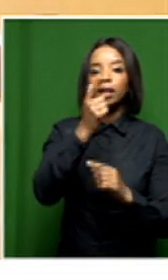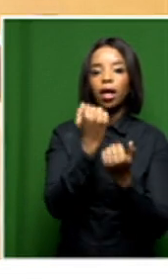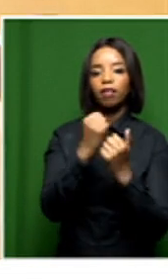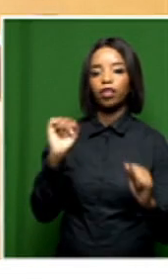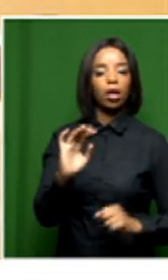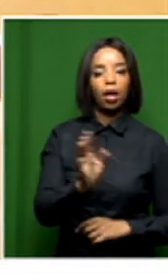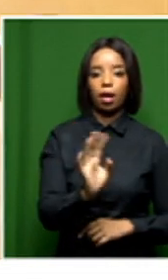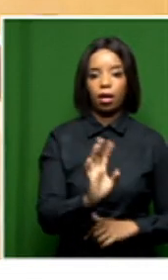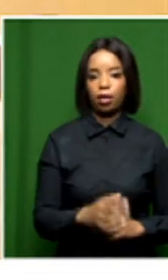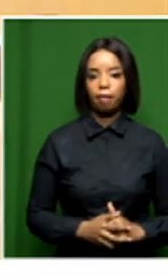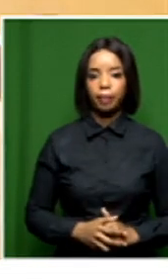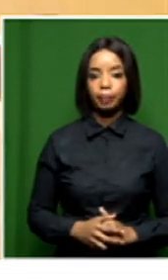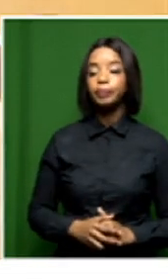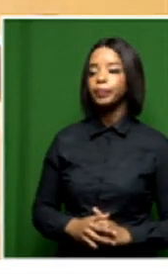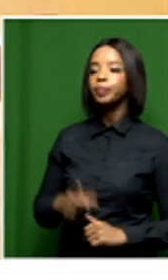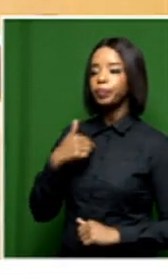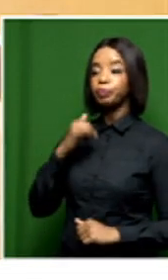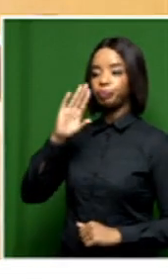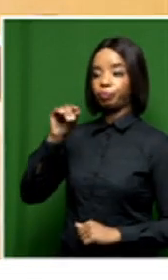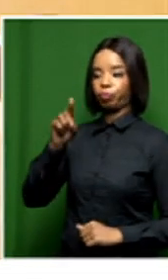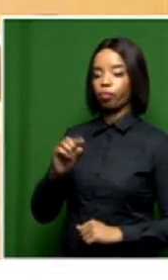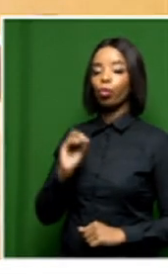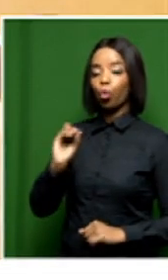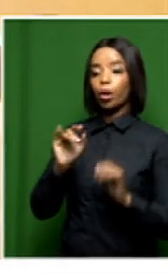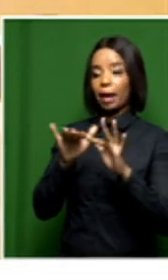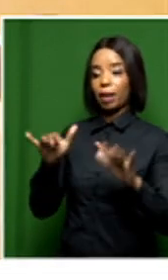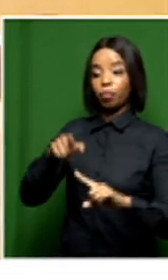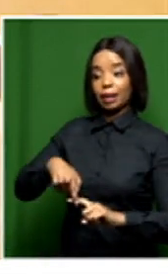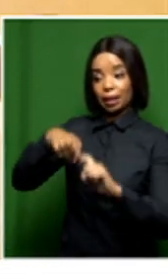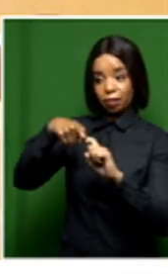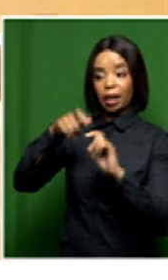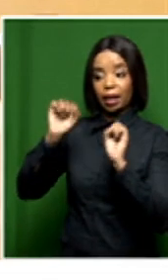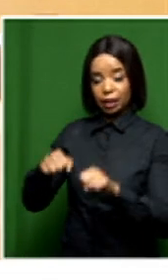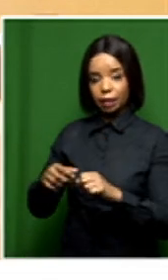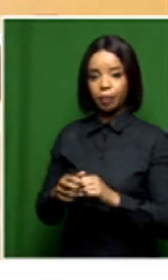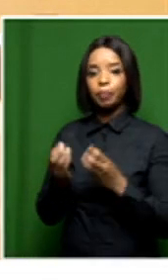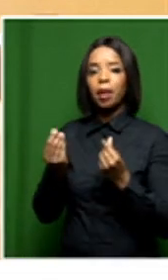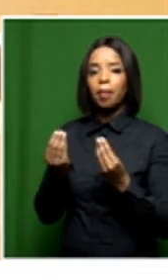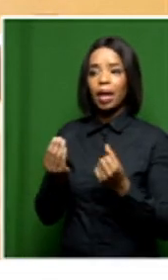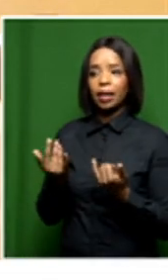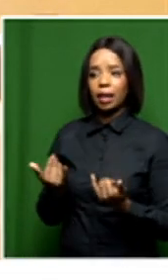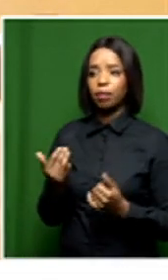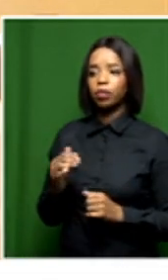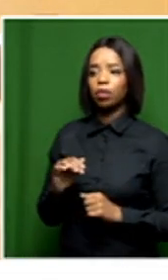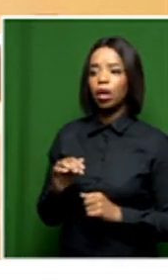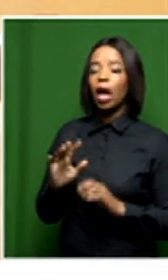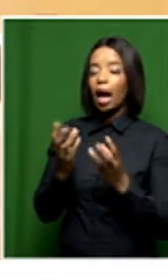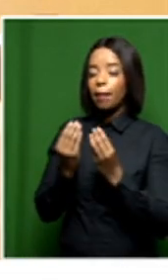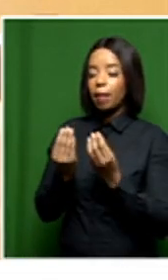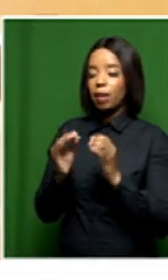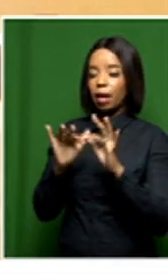on this because I want to know, of the people that have been suspended, I know that the amount is sitting at